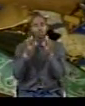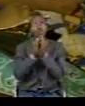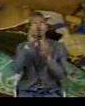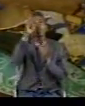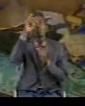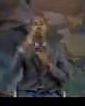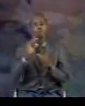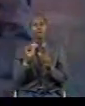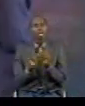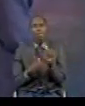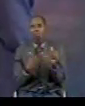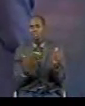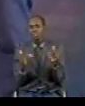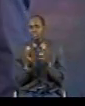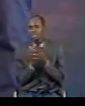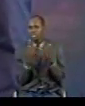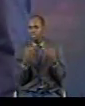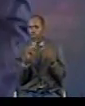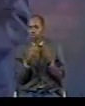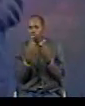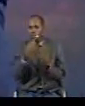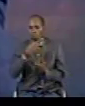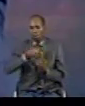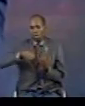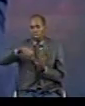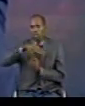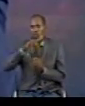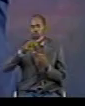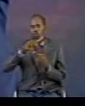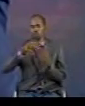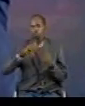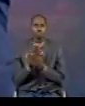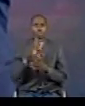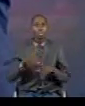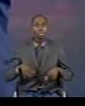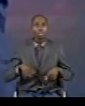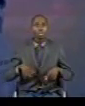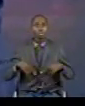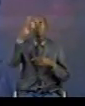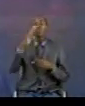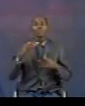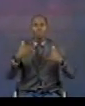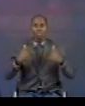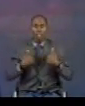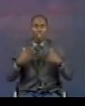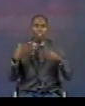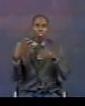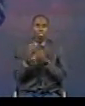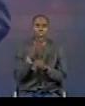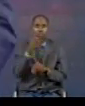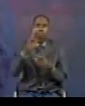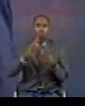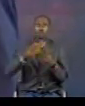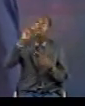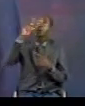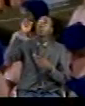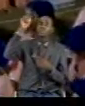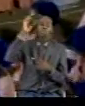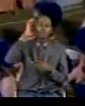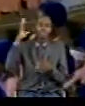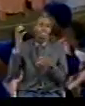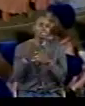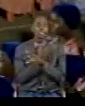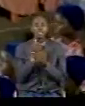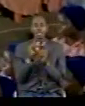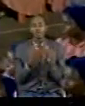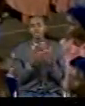to come around you to disturb your life, God has taken you to himself. He'll wipe everything away.